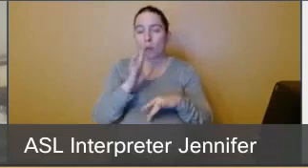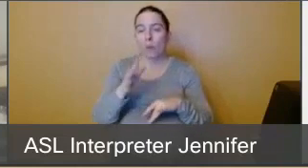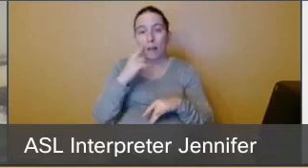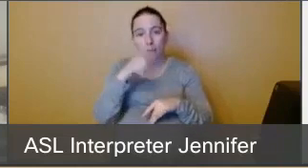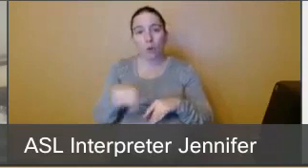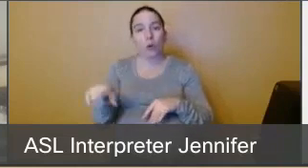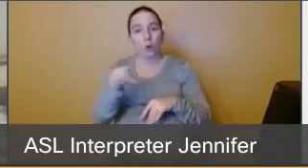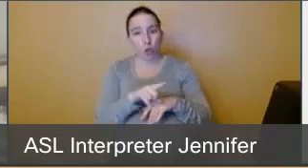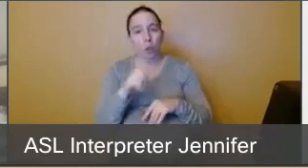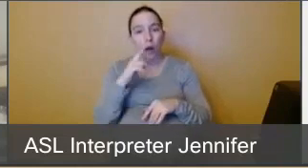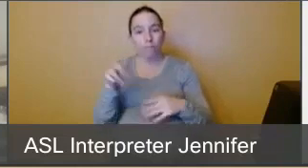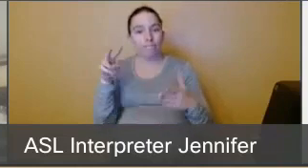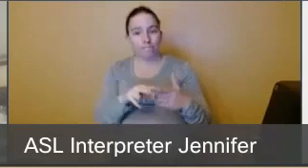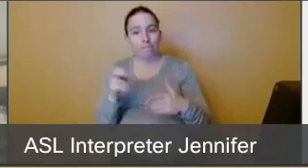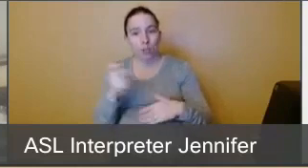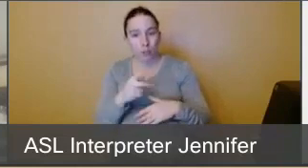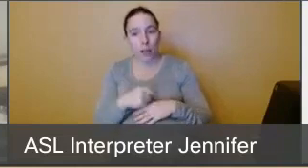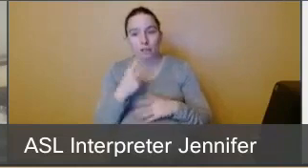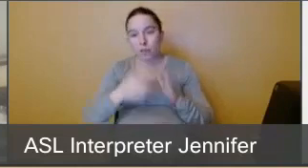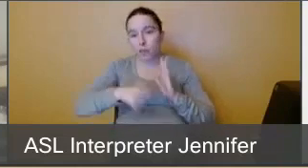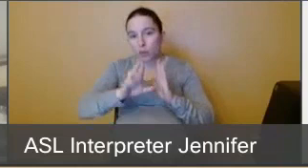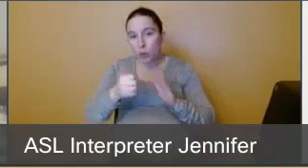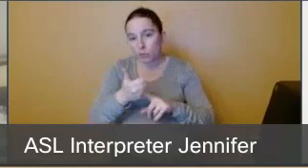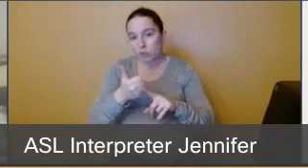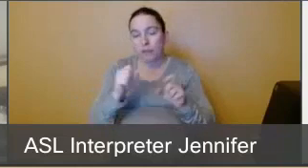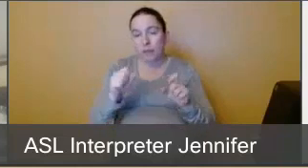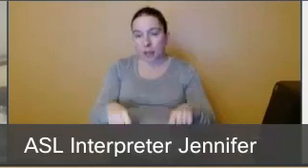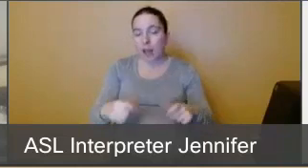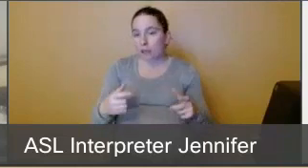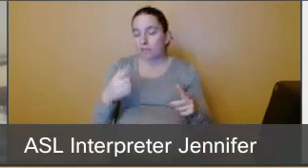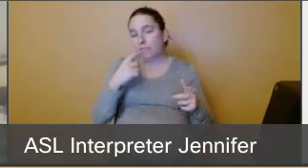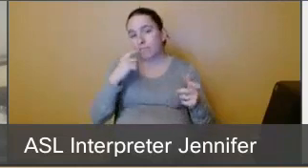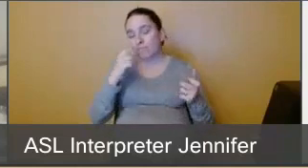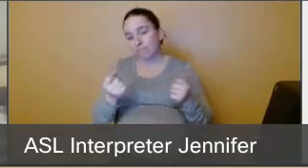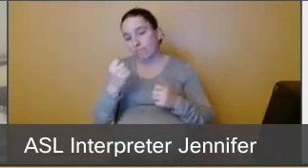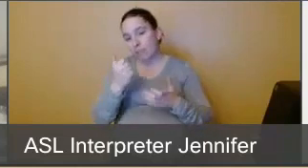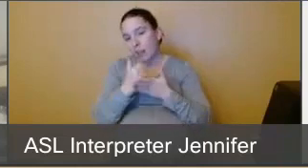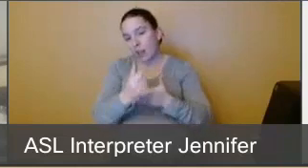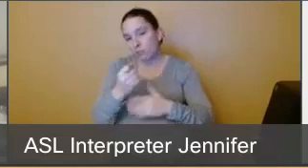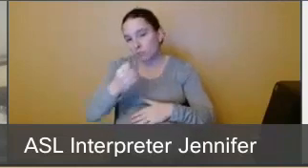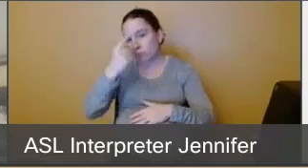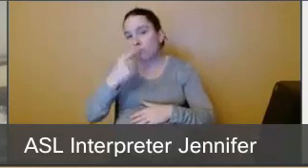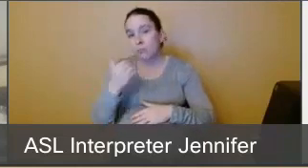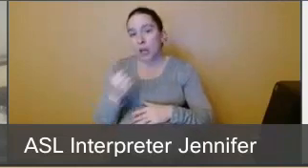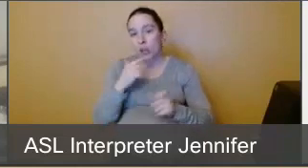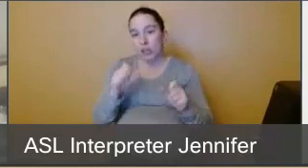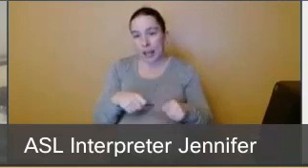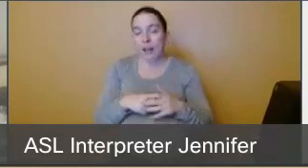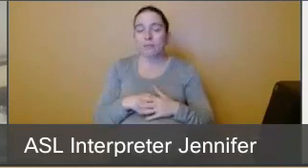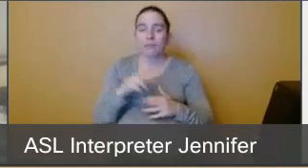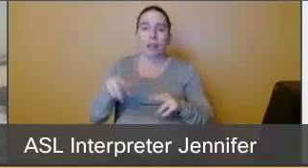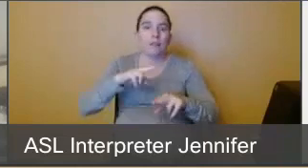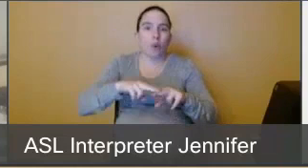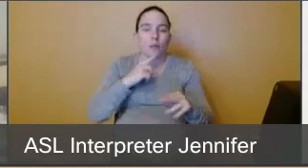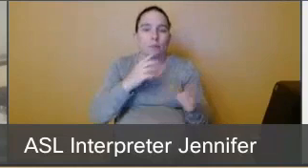reference and to review so that you can refine your understanding and, of course, be prepared